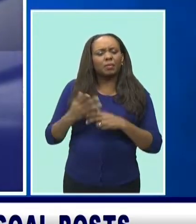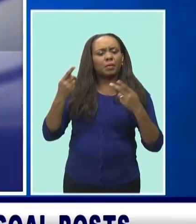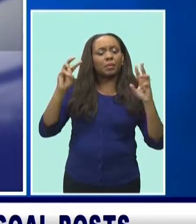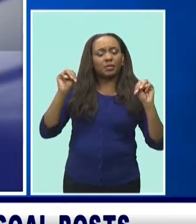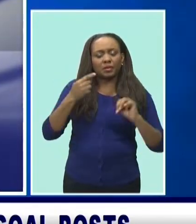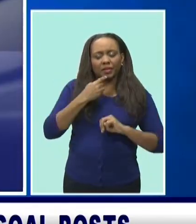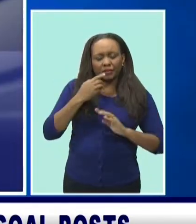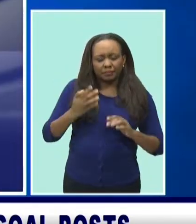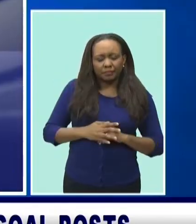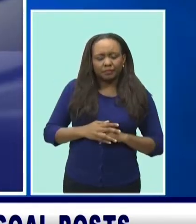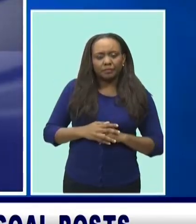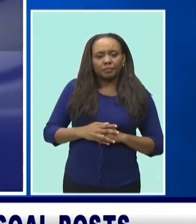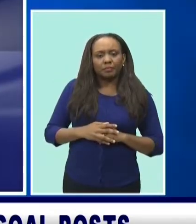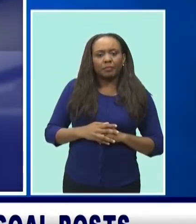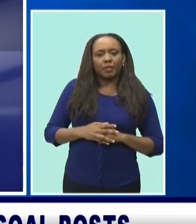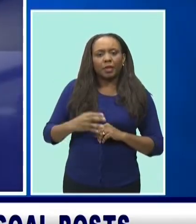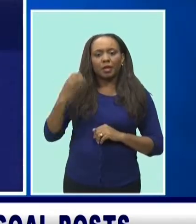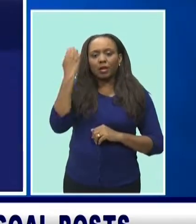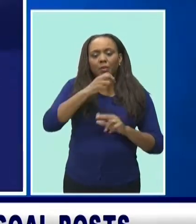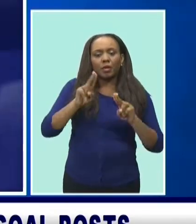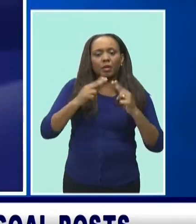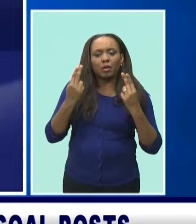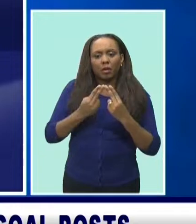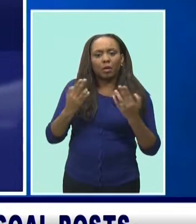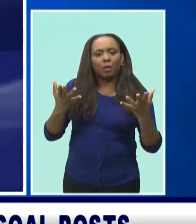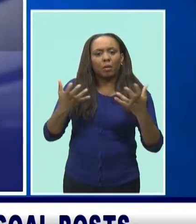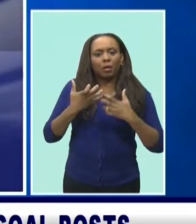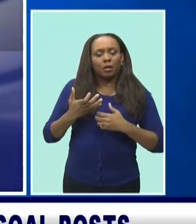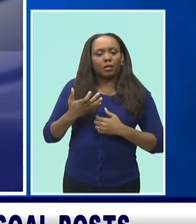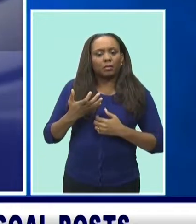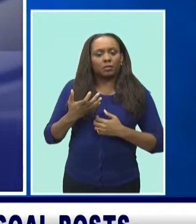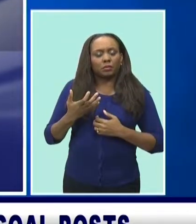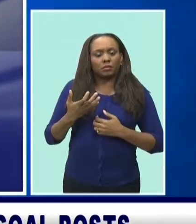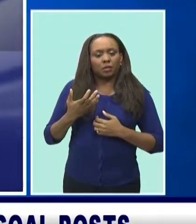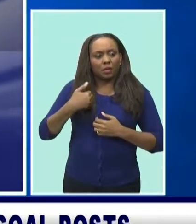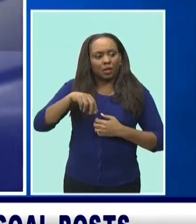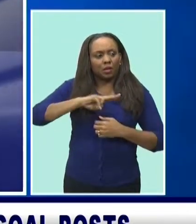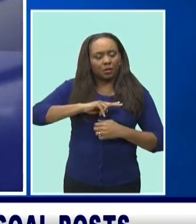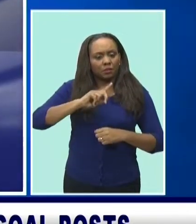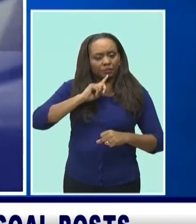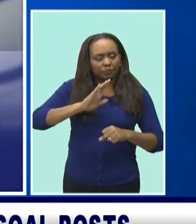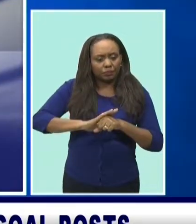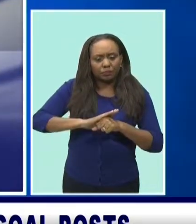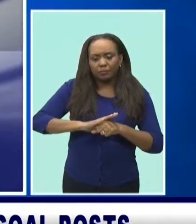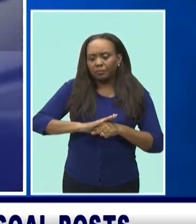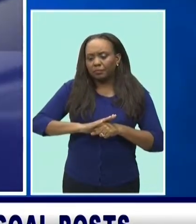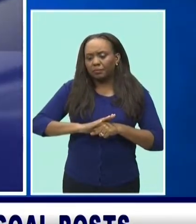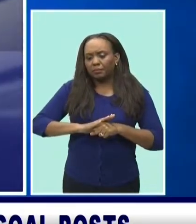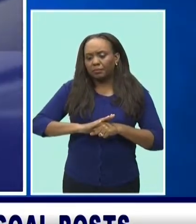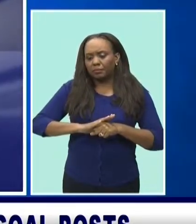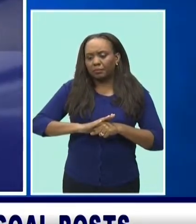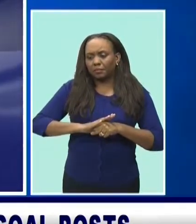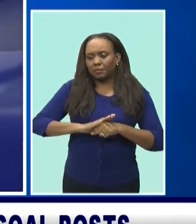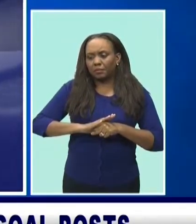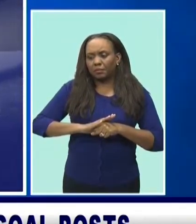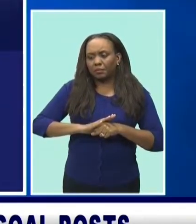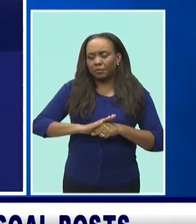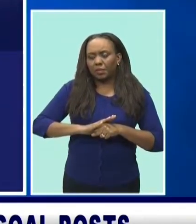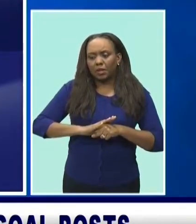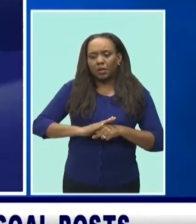speech, to commit to open-ended commitments, an open